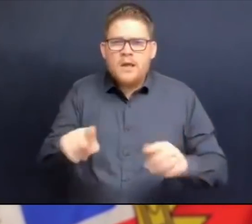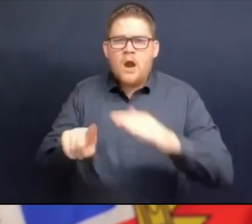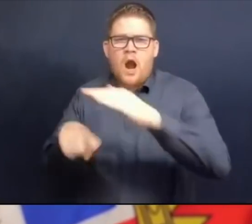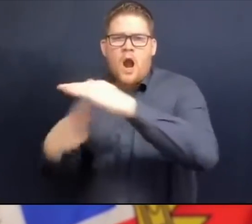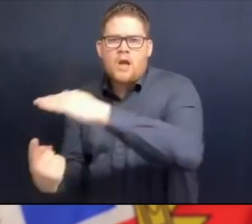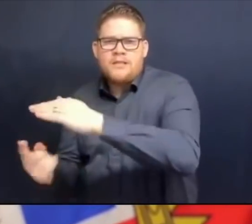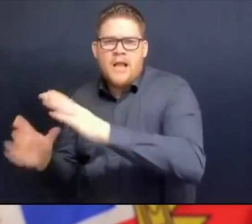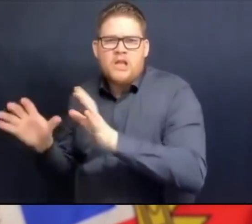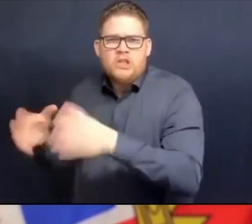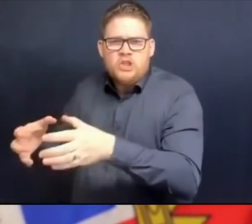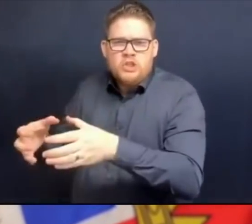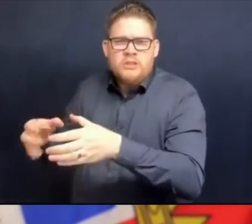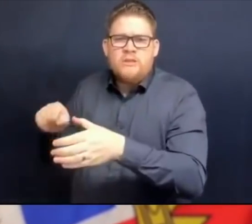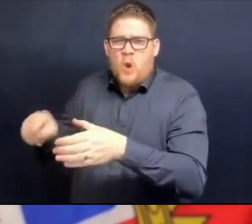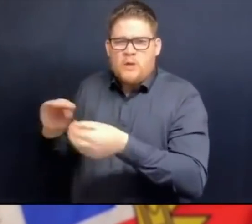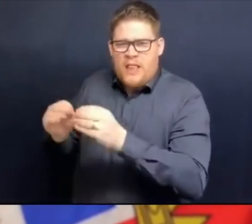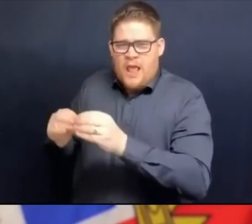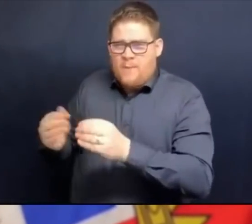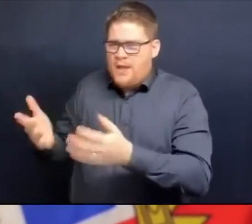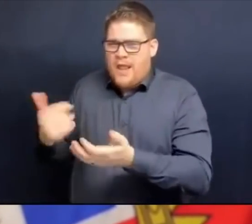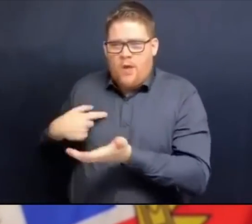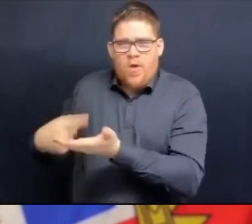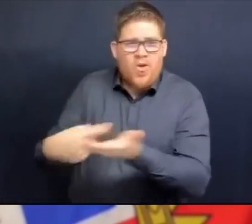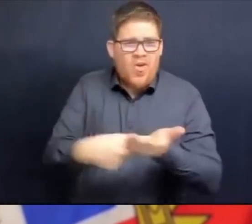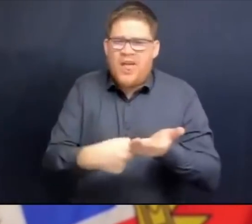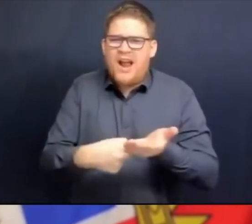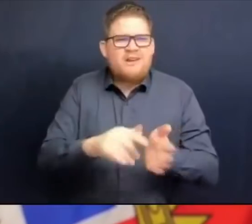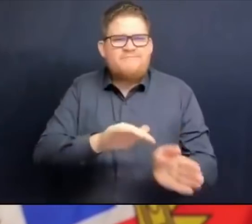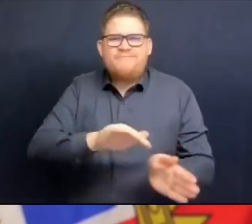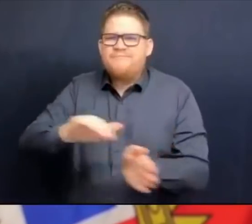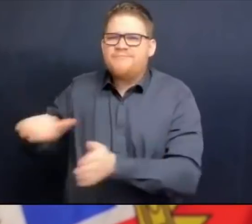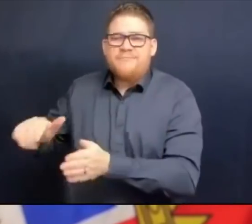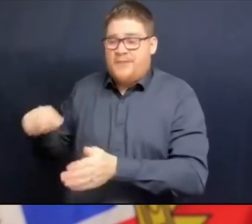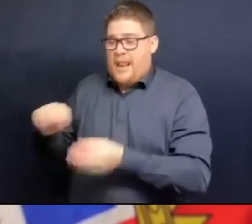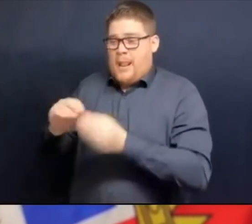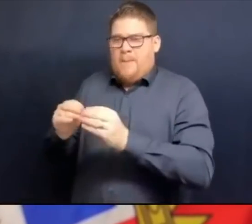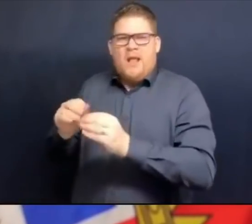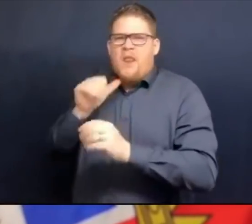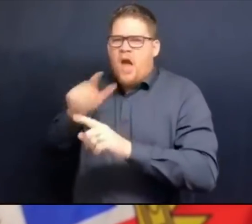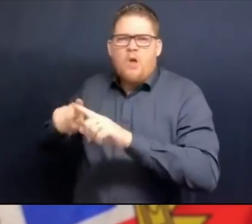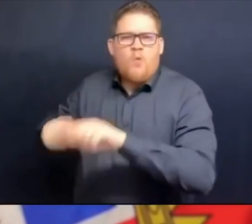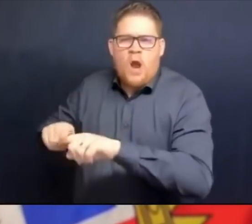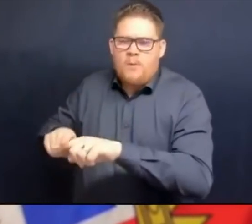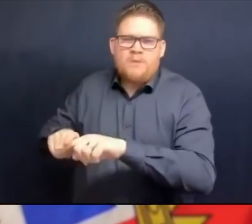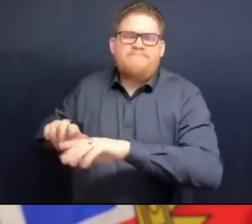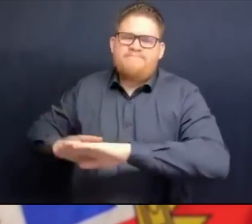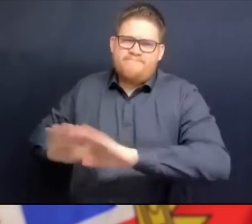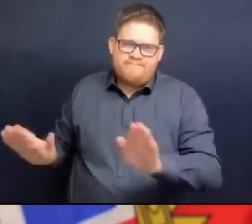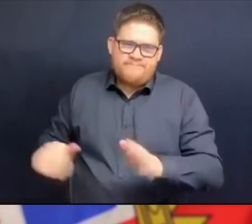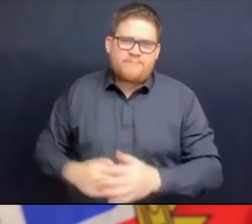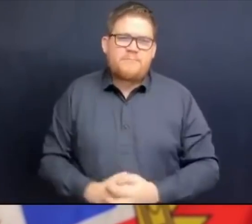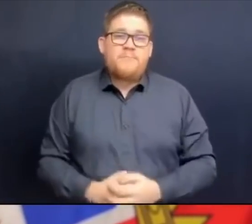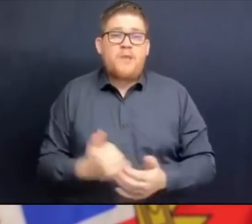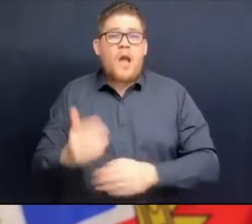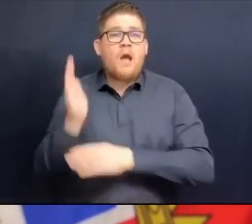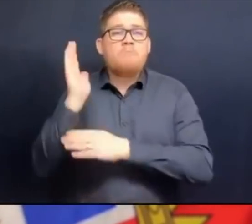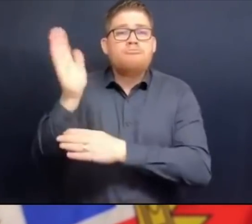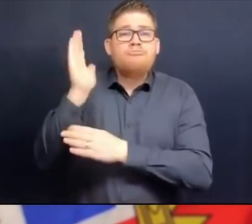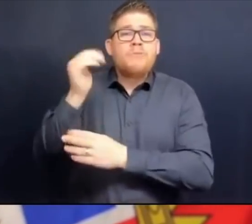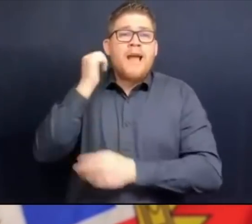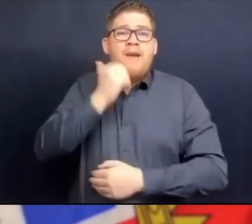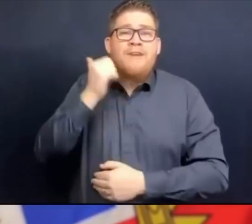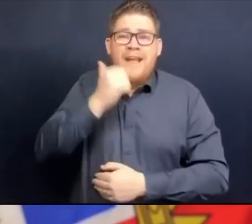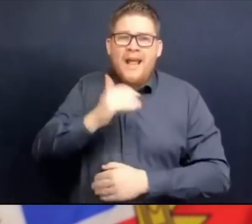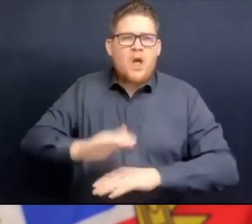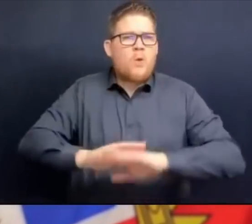no longer an accurate reflection of what's happening in the community. So those ones will be removed from our daily surveillance reports and off